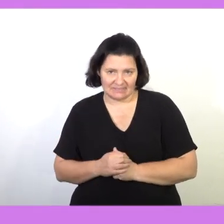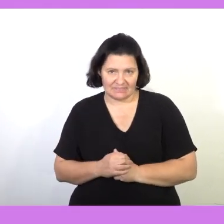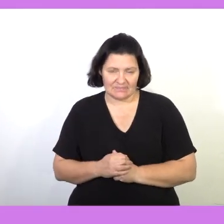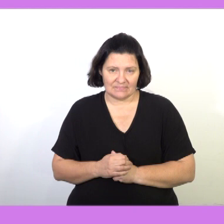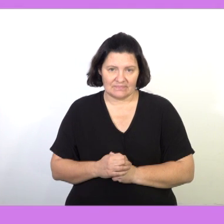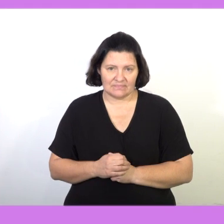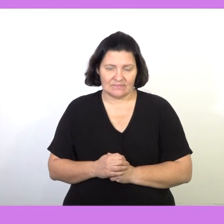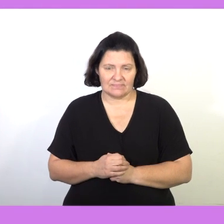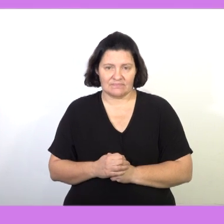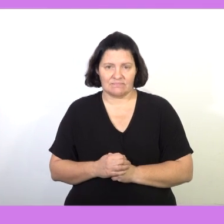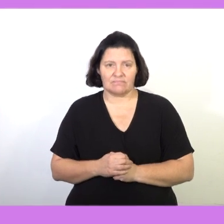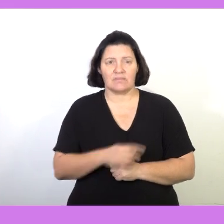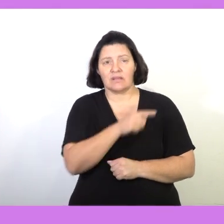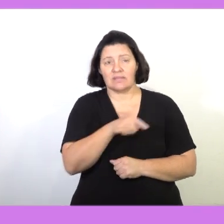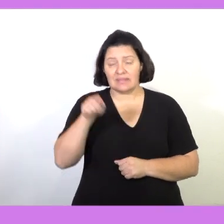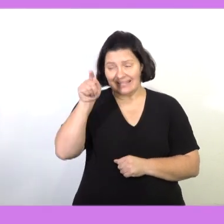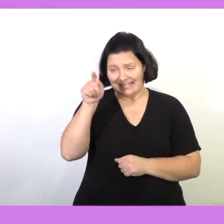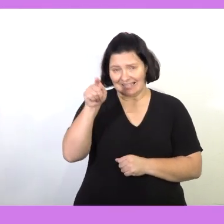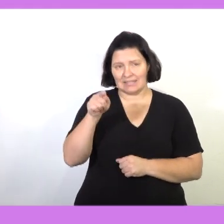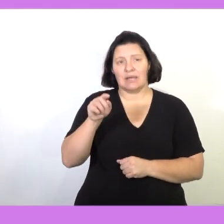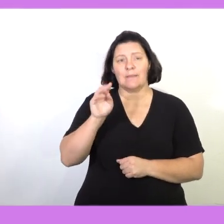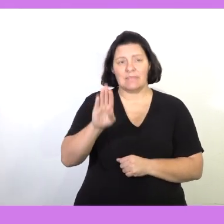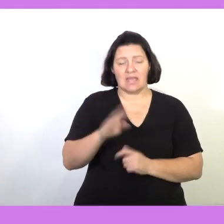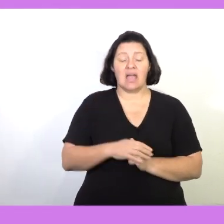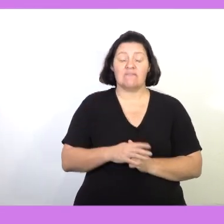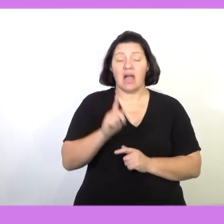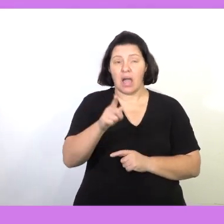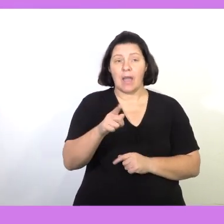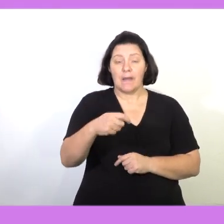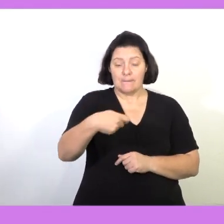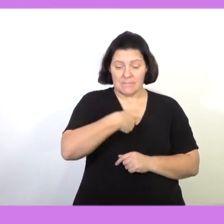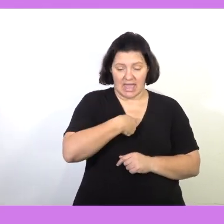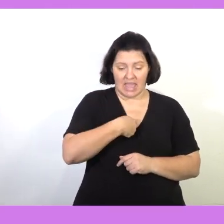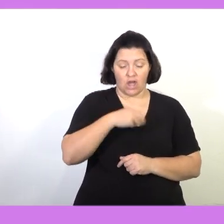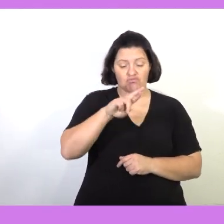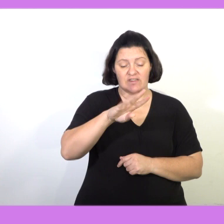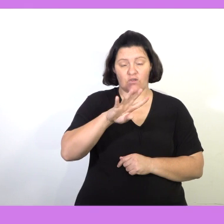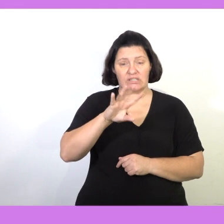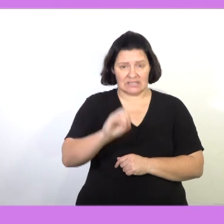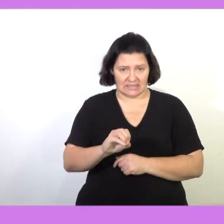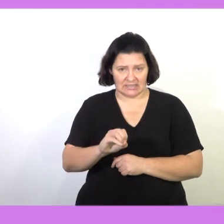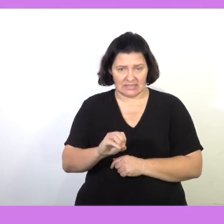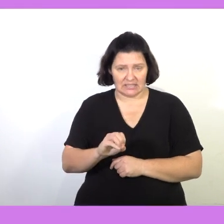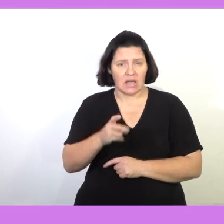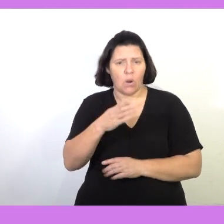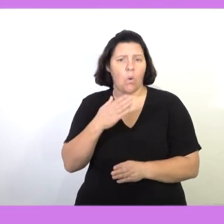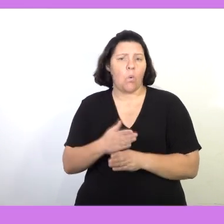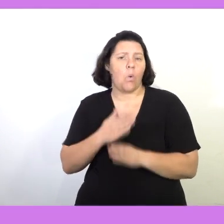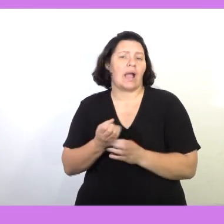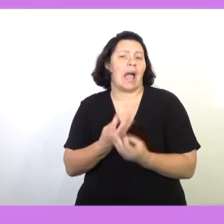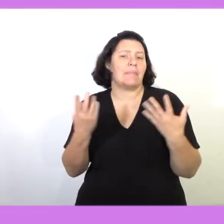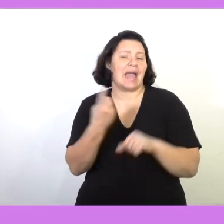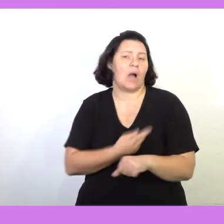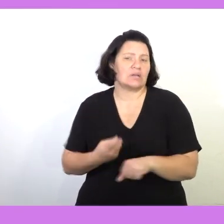rands. And then this one, if Lwazi is paid 40 rands, for how many hours they would